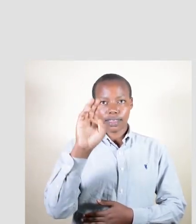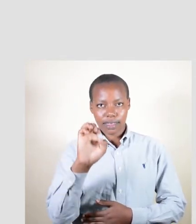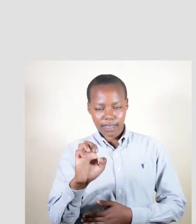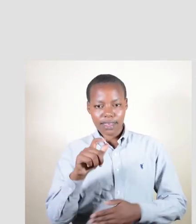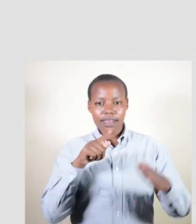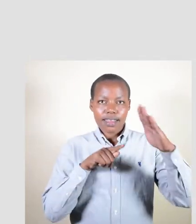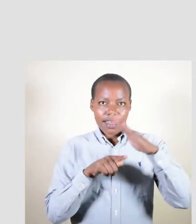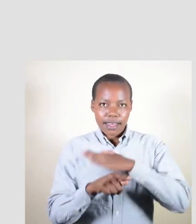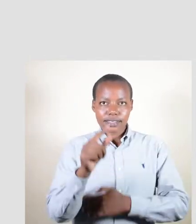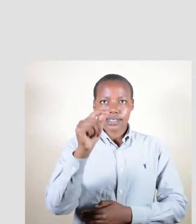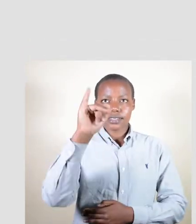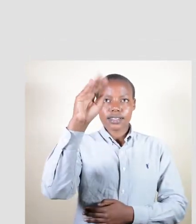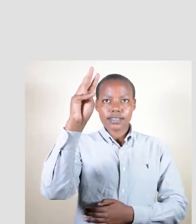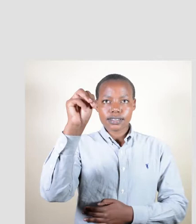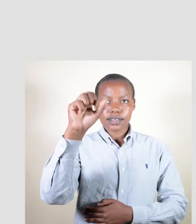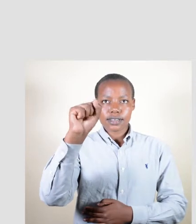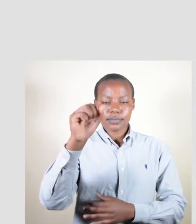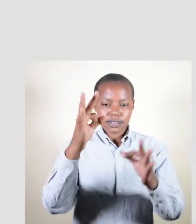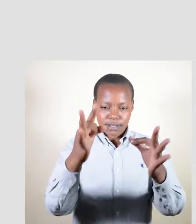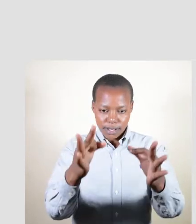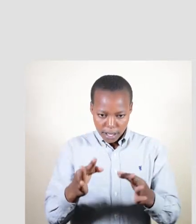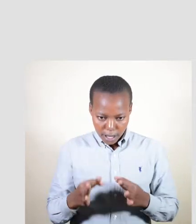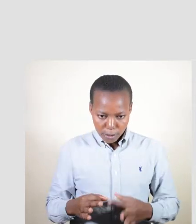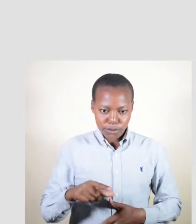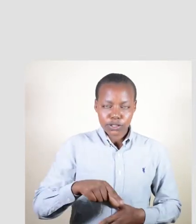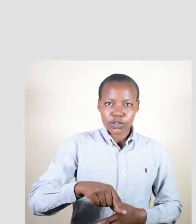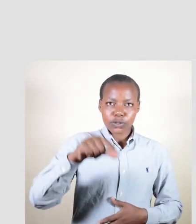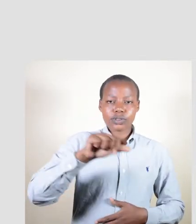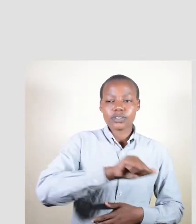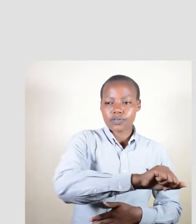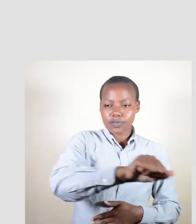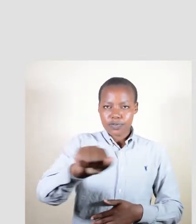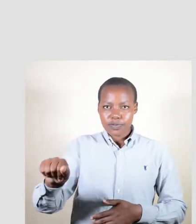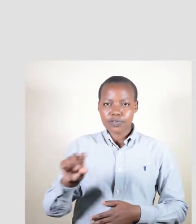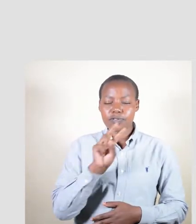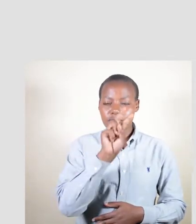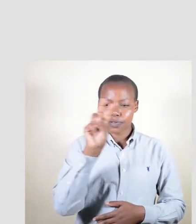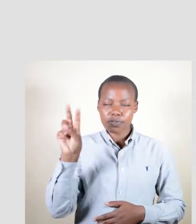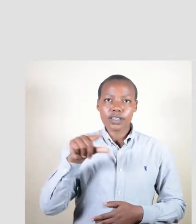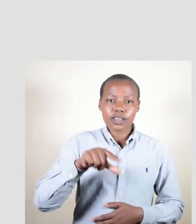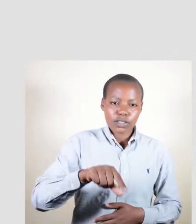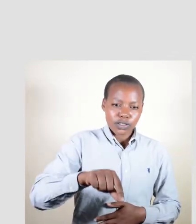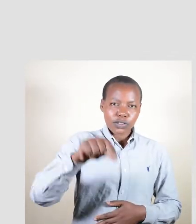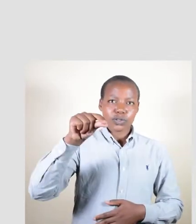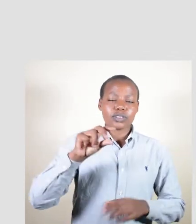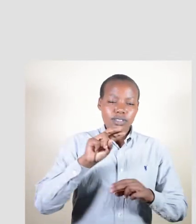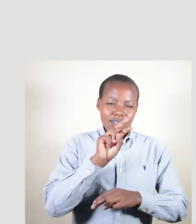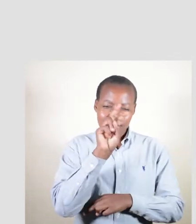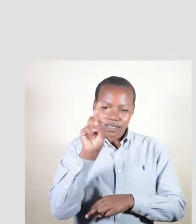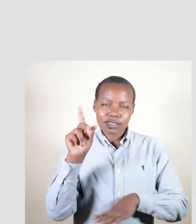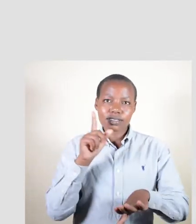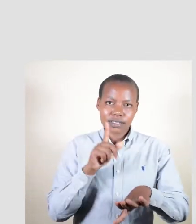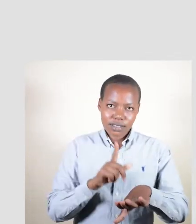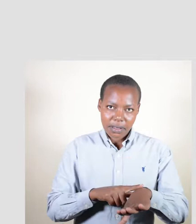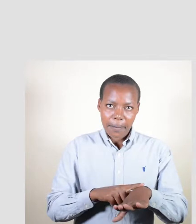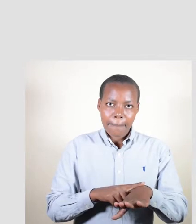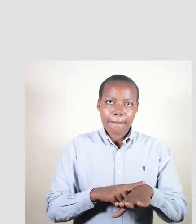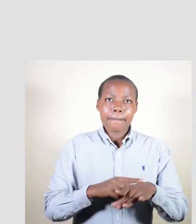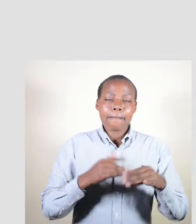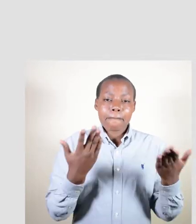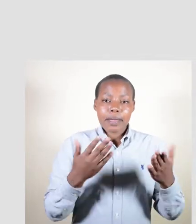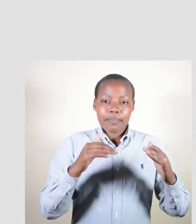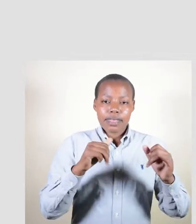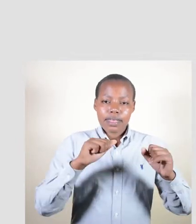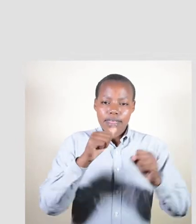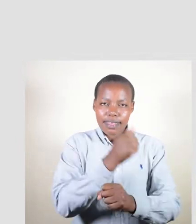www.ntsa.go.ke and logs into their TIMS account, goes to motor vehicle inspection, selects the inspection type such as